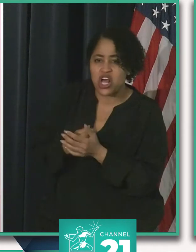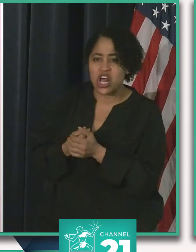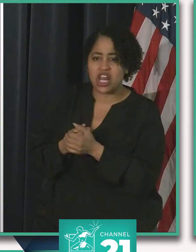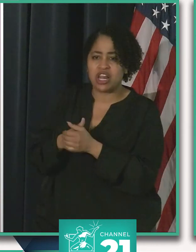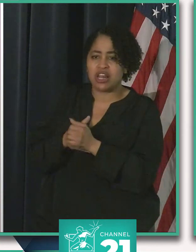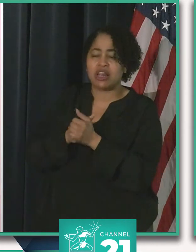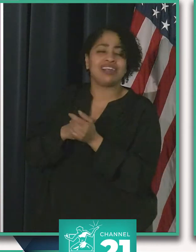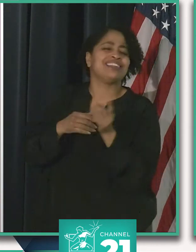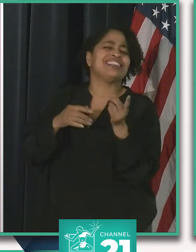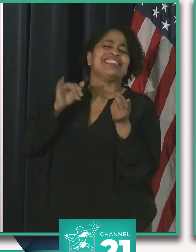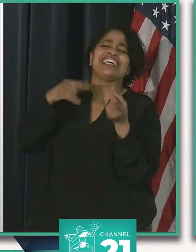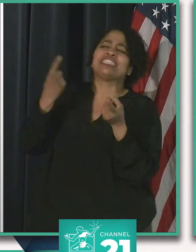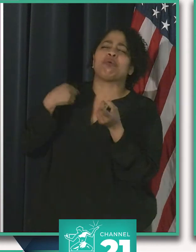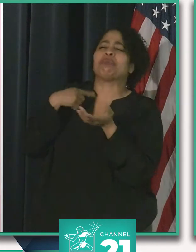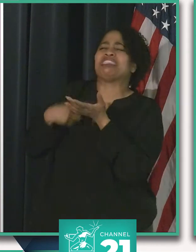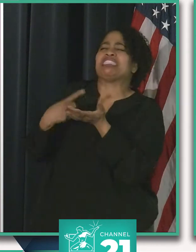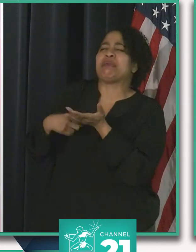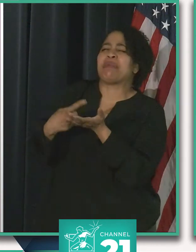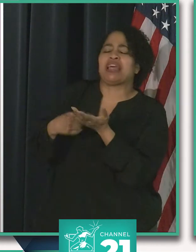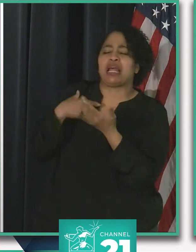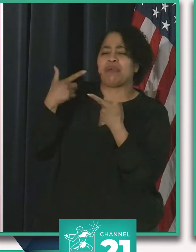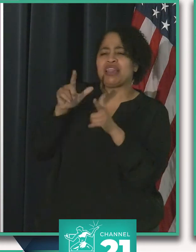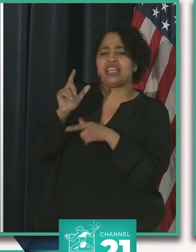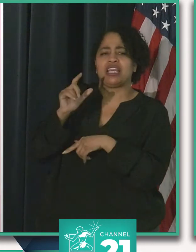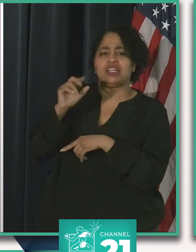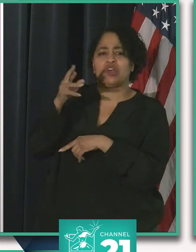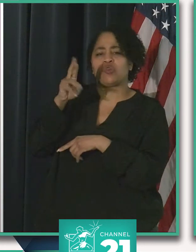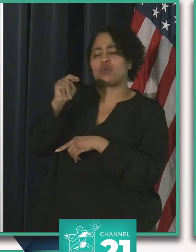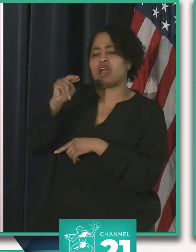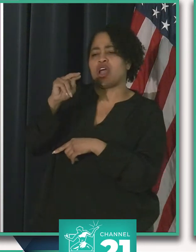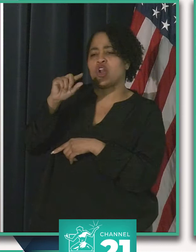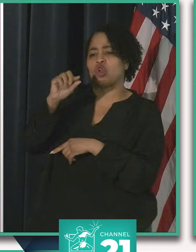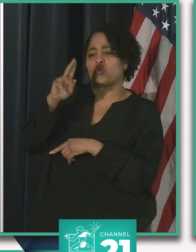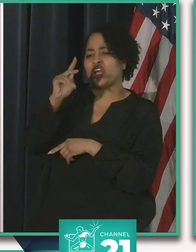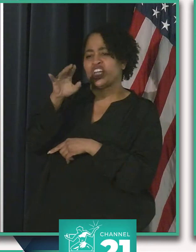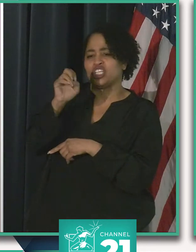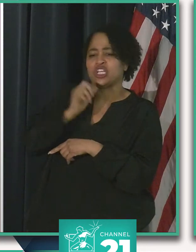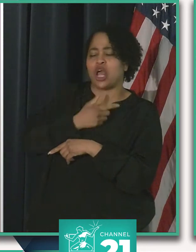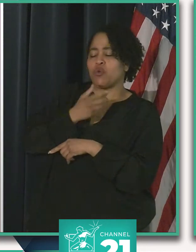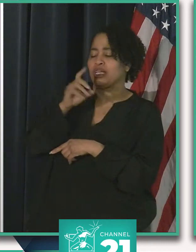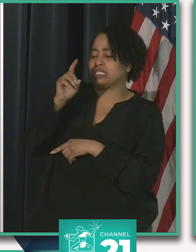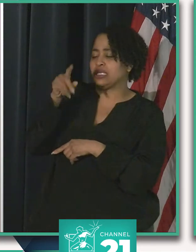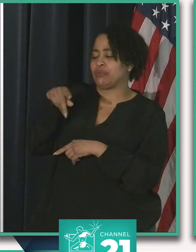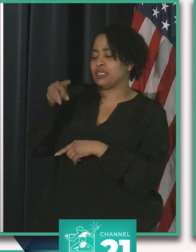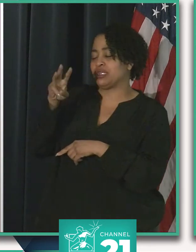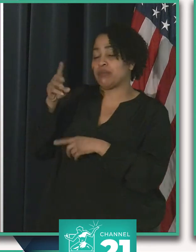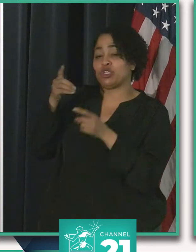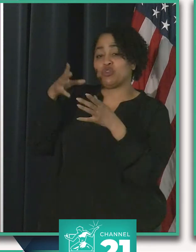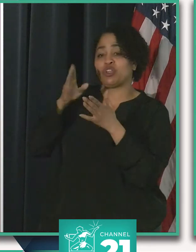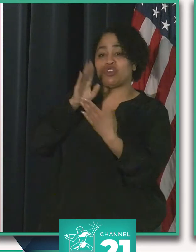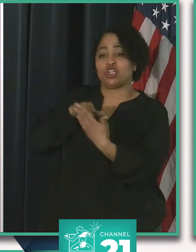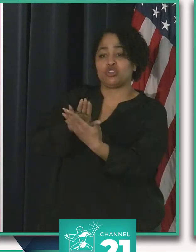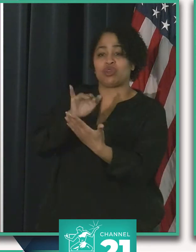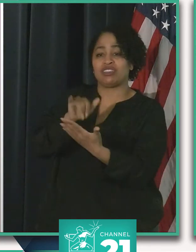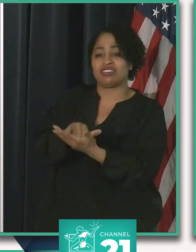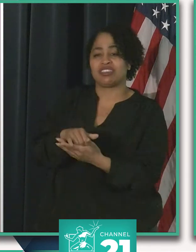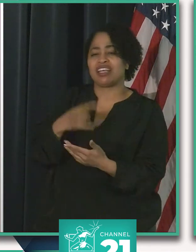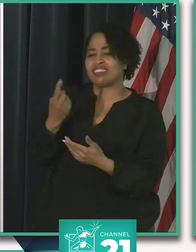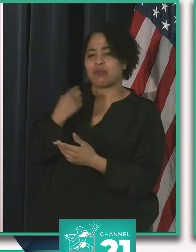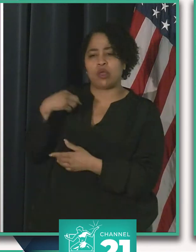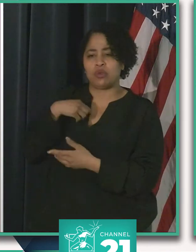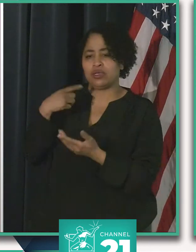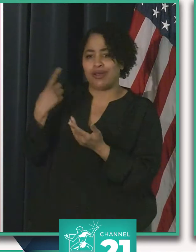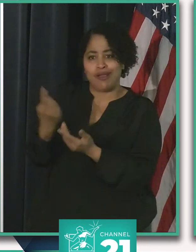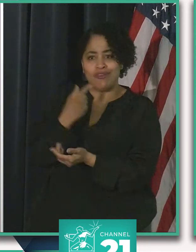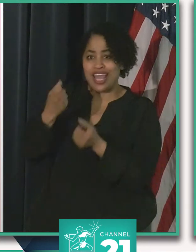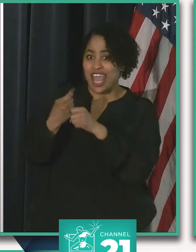It's something we've been debating. I'm going to let Ron Brundage, our DPW director, address this because this is something we debate